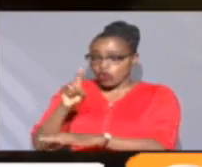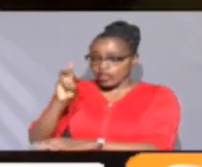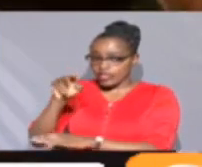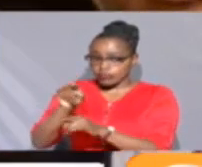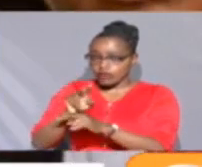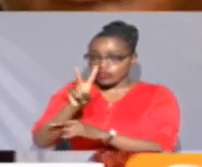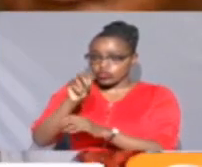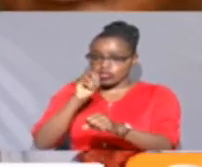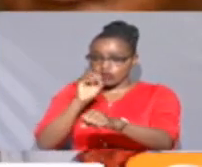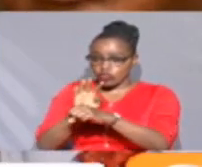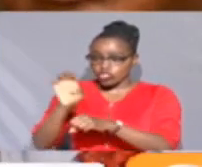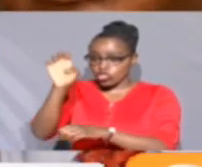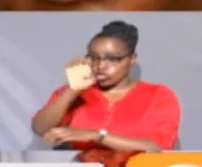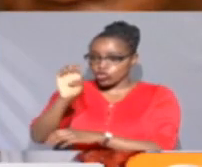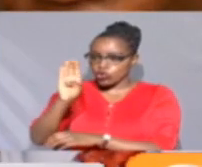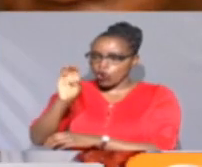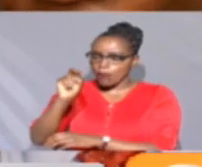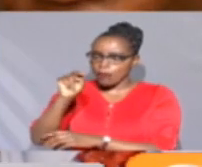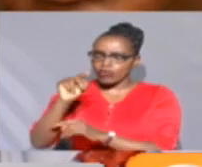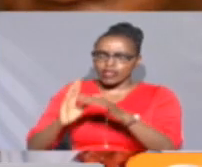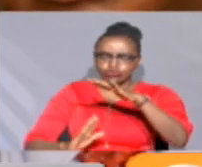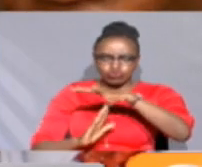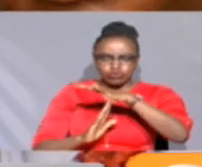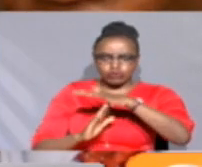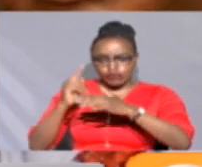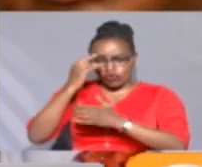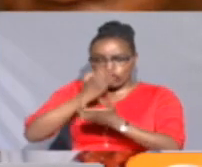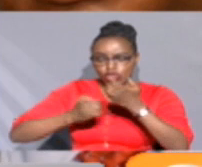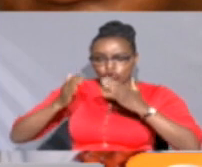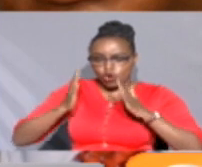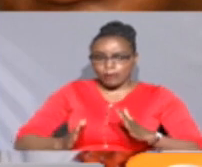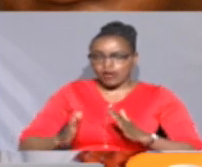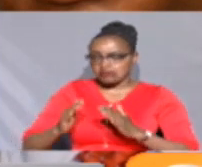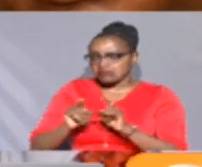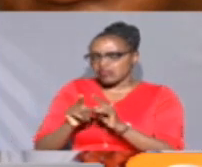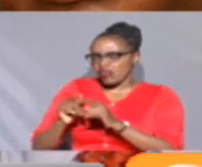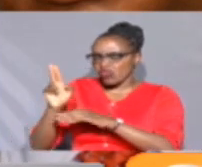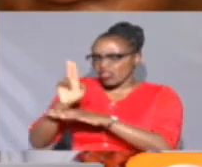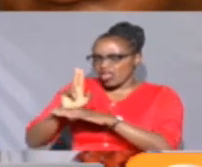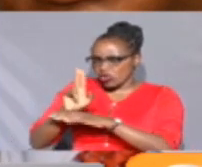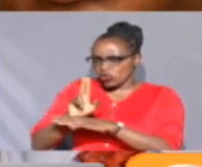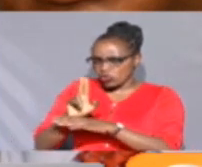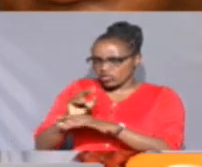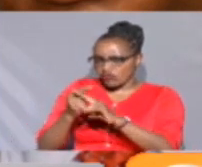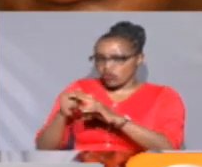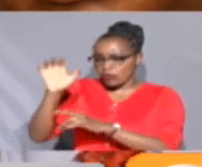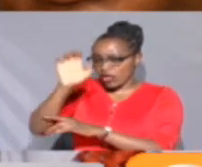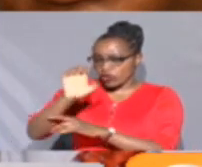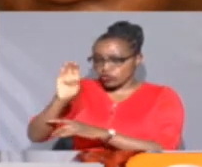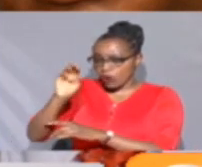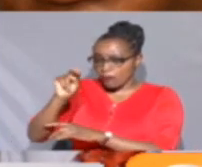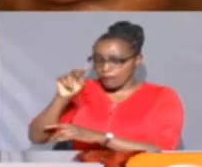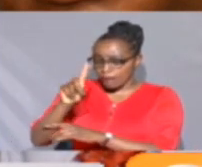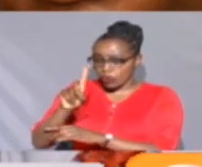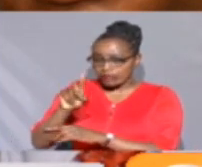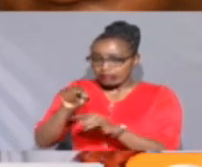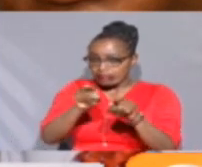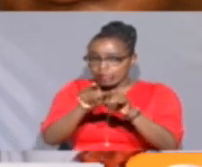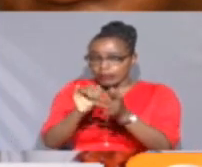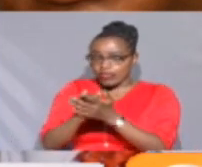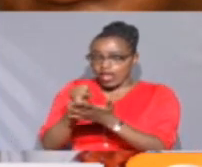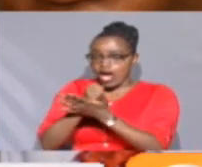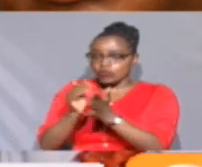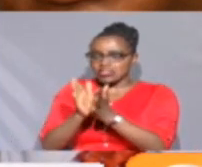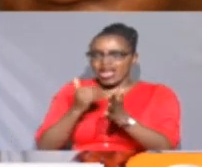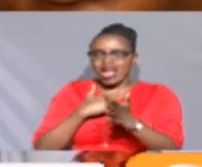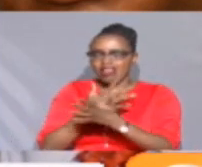the 2014 Eurobond was the biggest headache for the Economist over unexplained expenditure from the Eurobond proceeds, even though the Auditor General